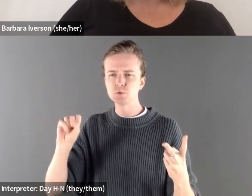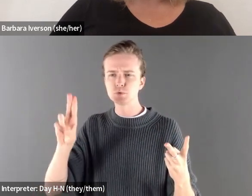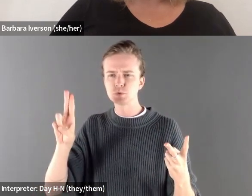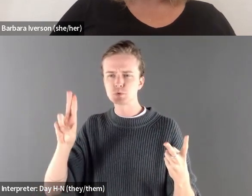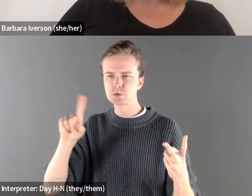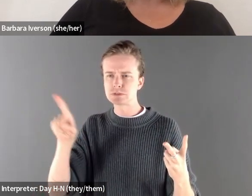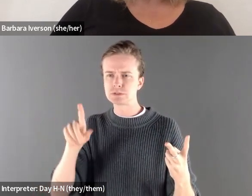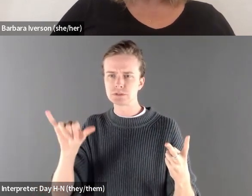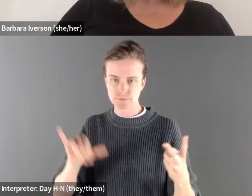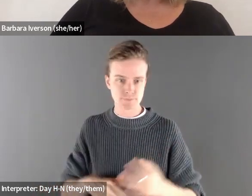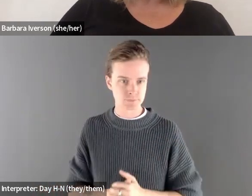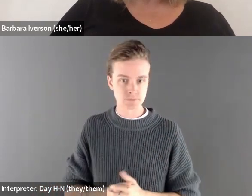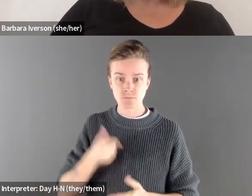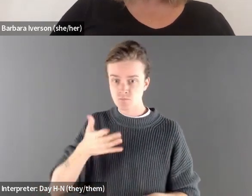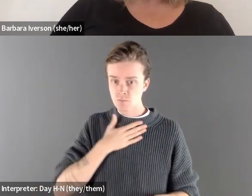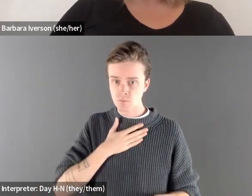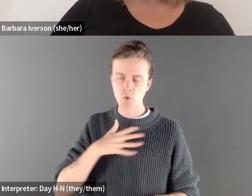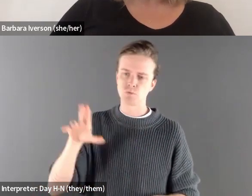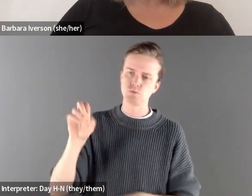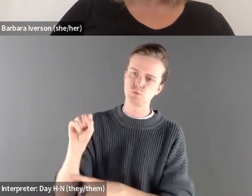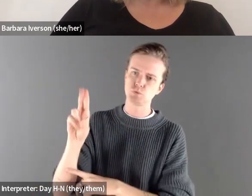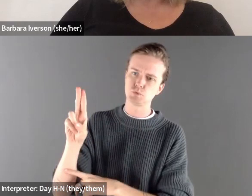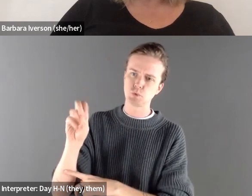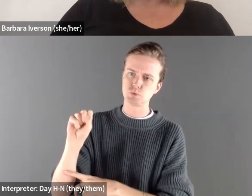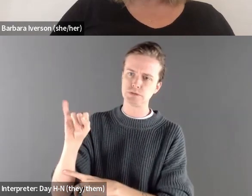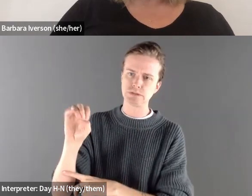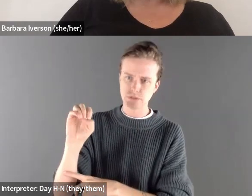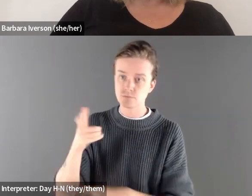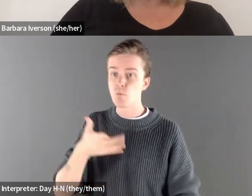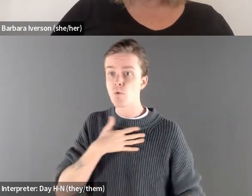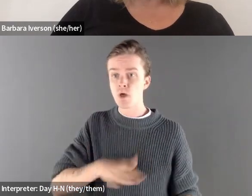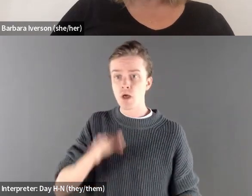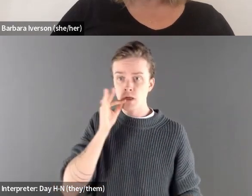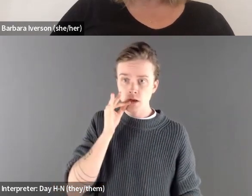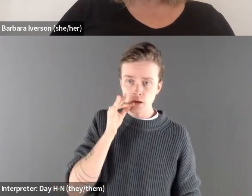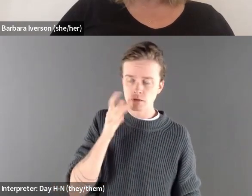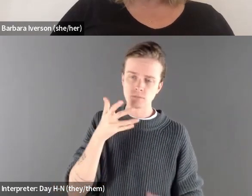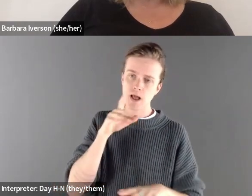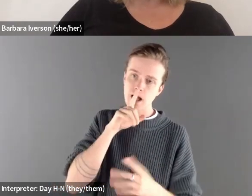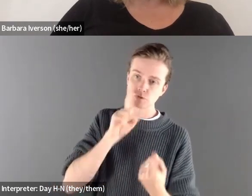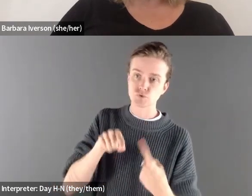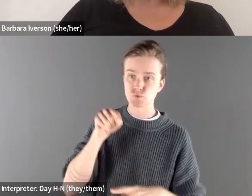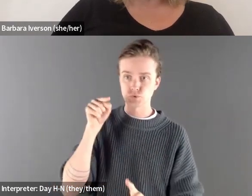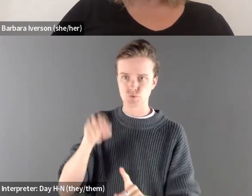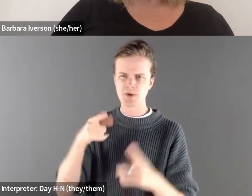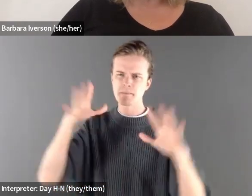for the moratorium? I would just maybe super briefly comment. I mean,